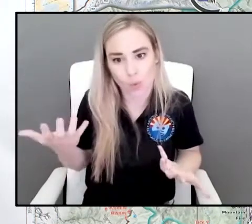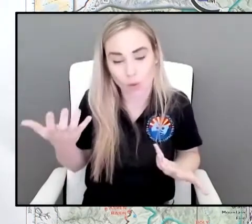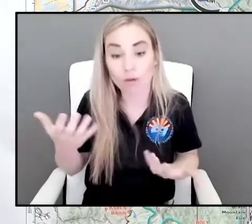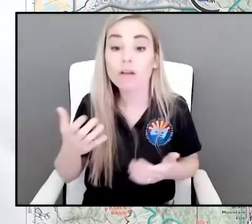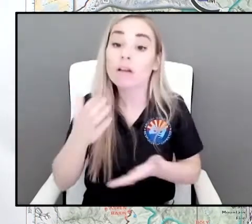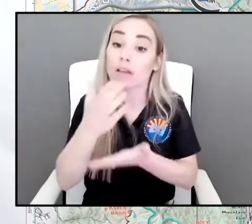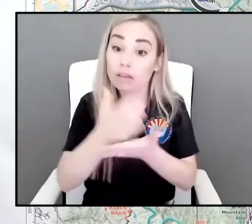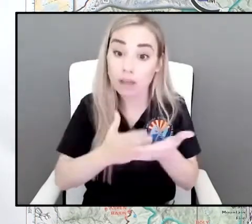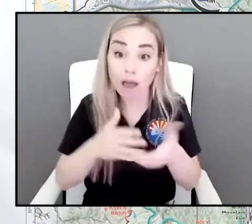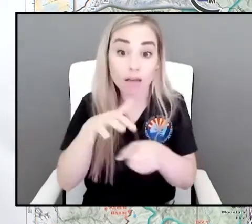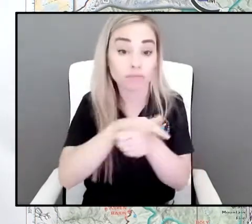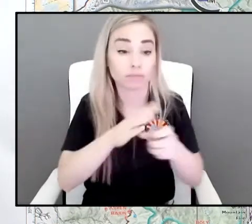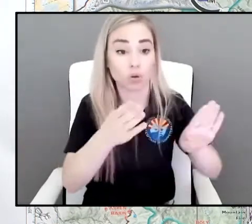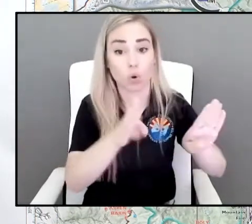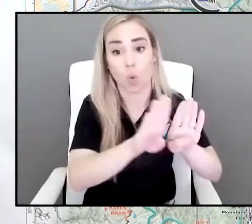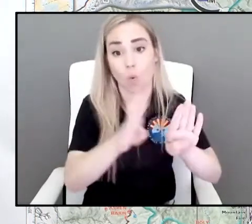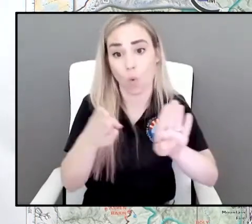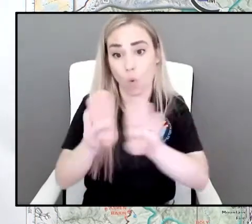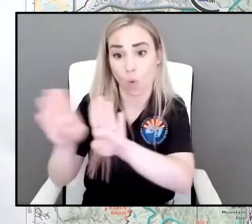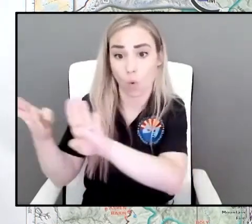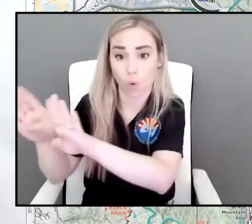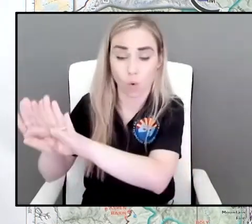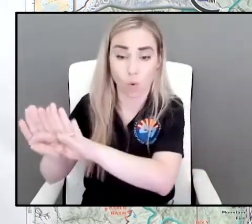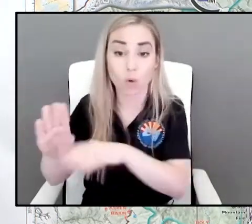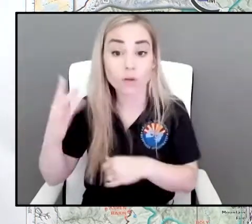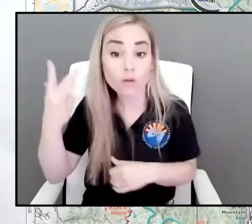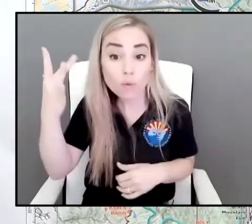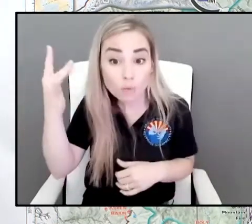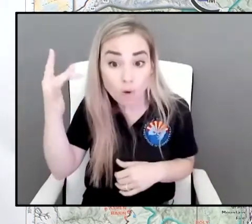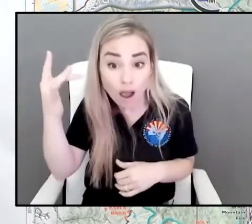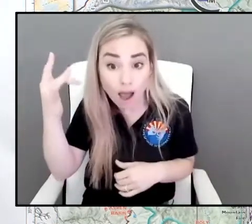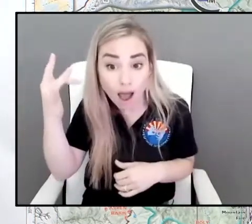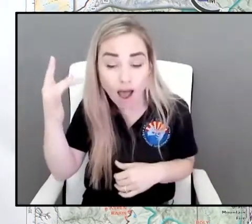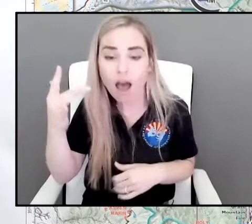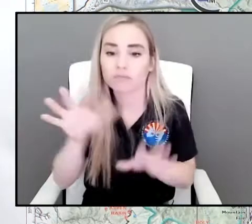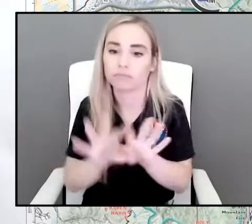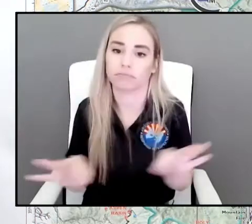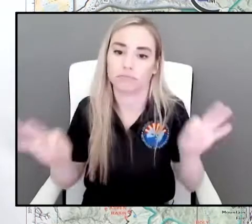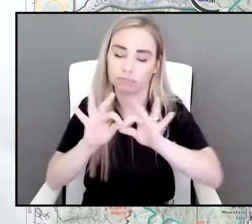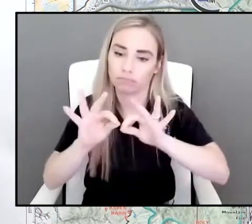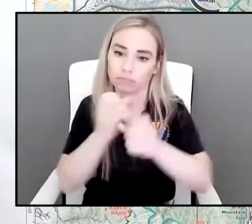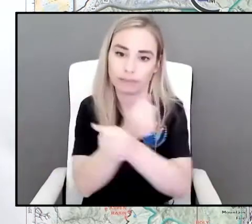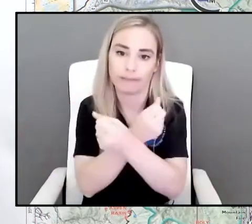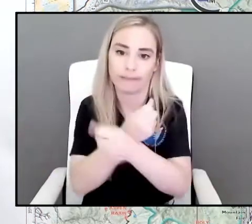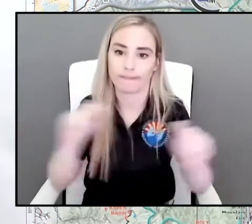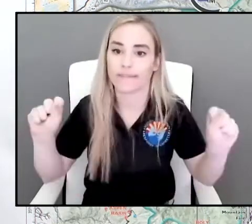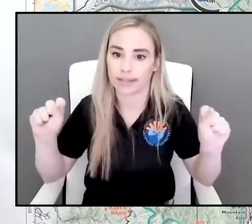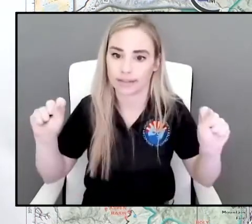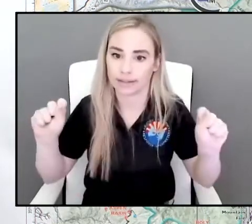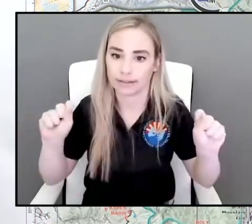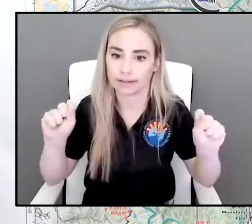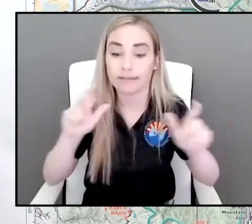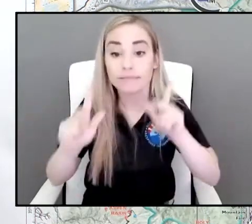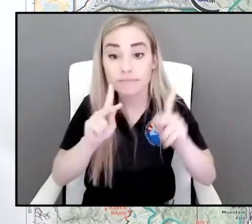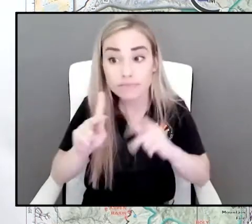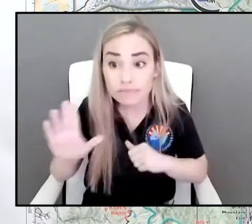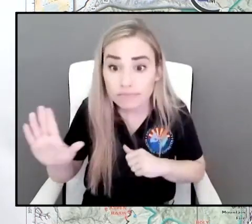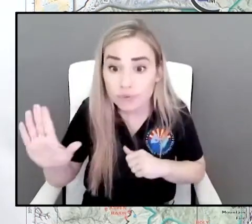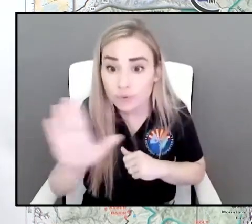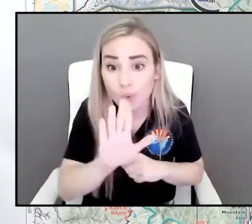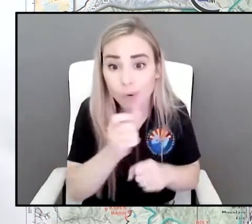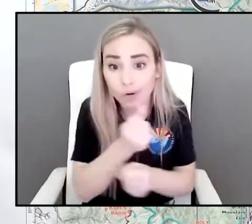place right now. The idea behind these closures is to protect safety of people and make sure that we